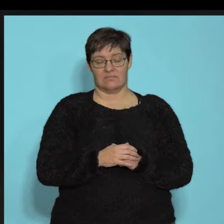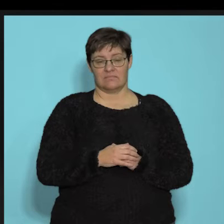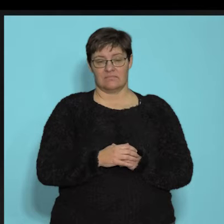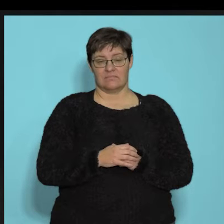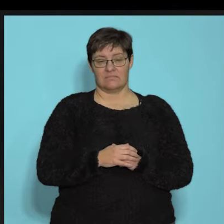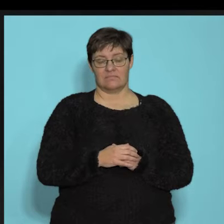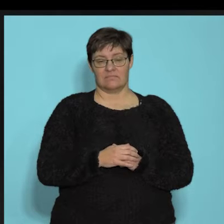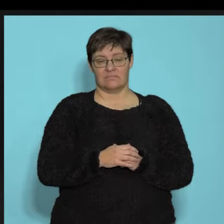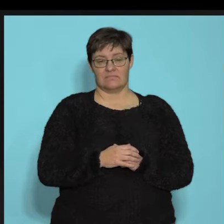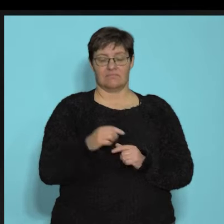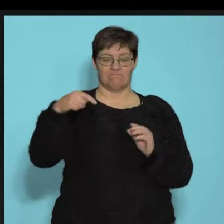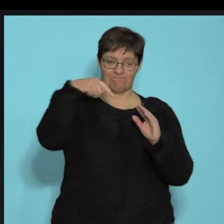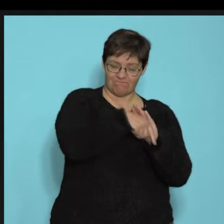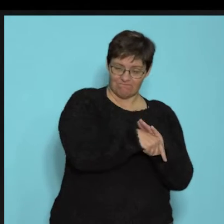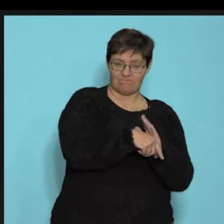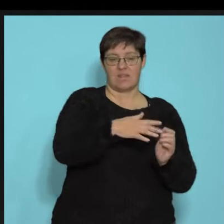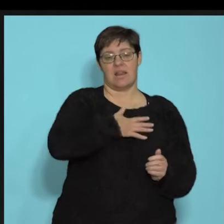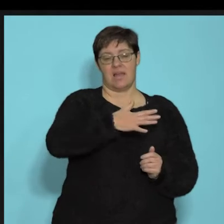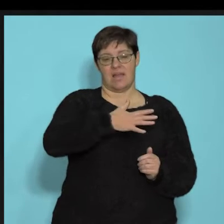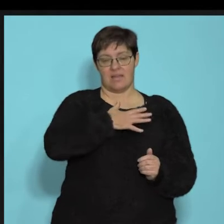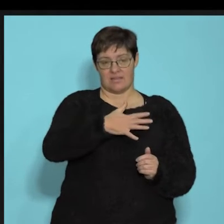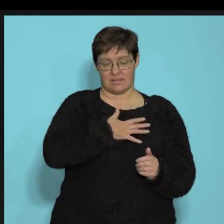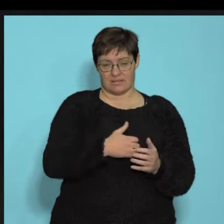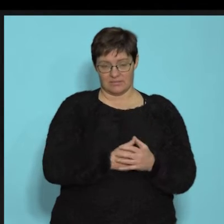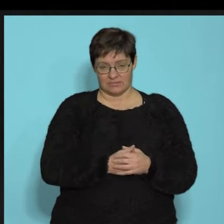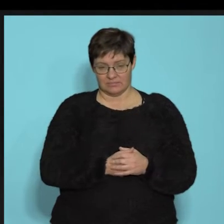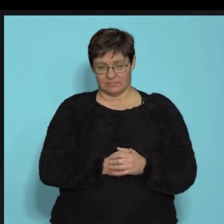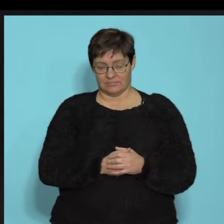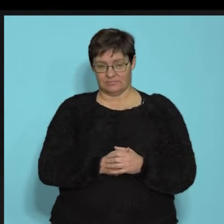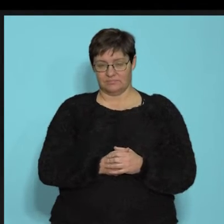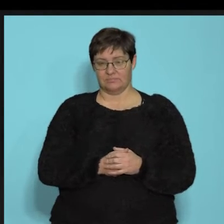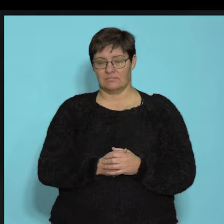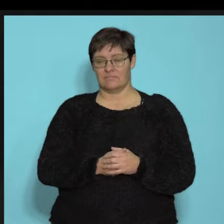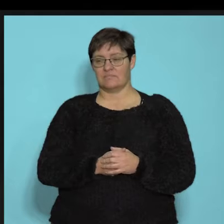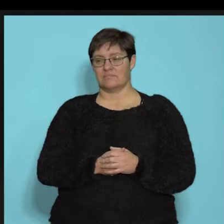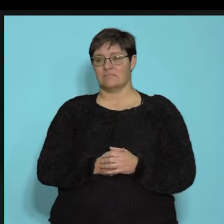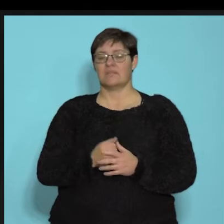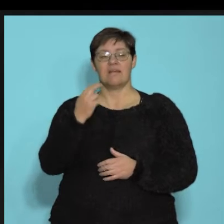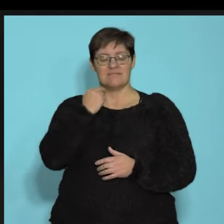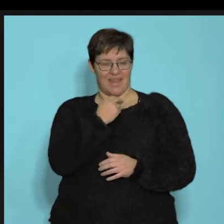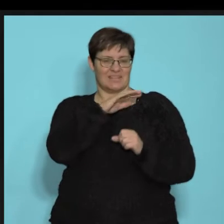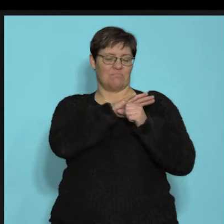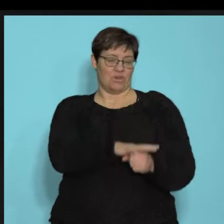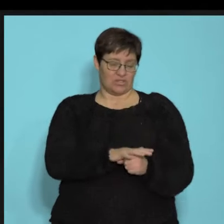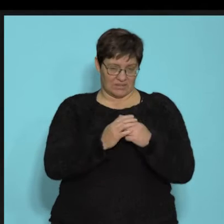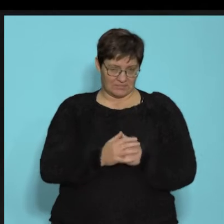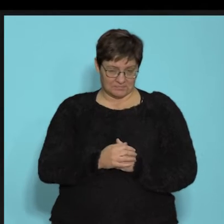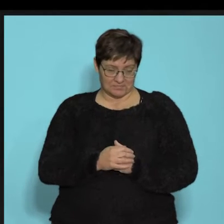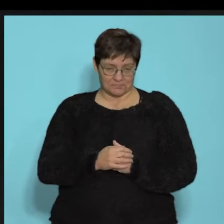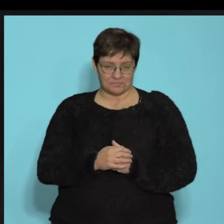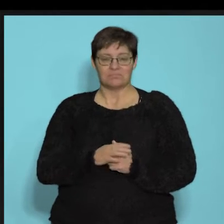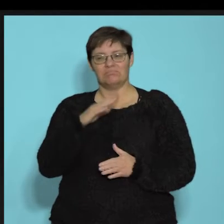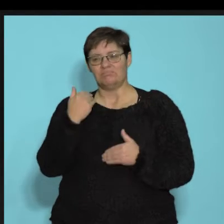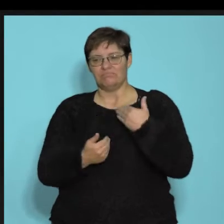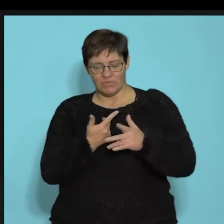into the lungs. All right, so there we go. Nice little question. So using the whole